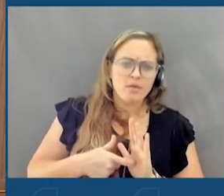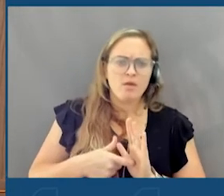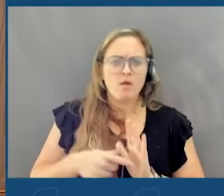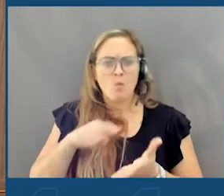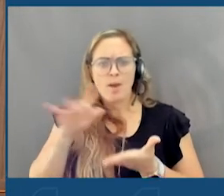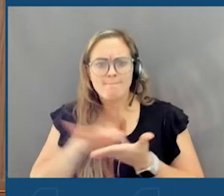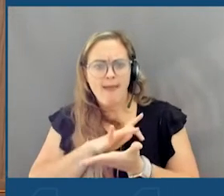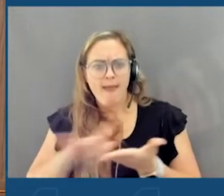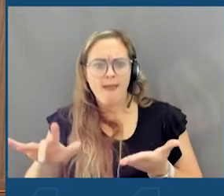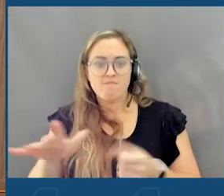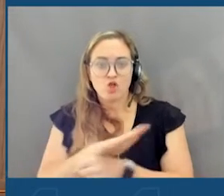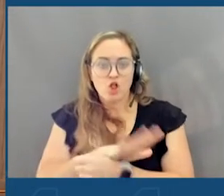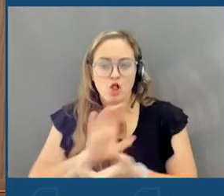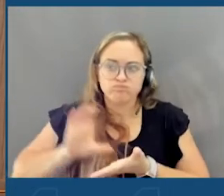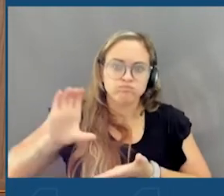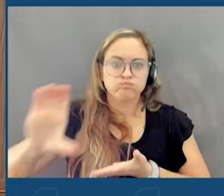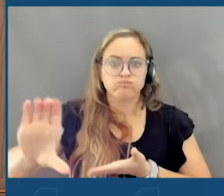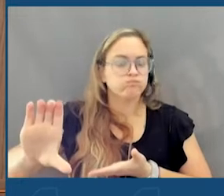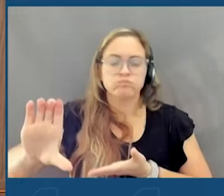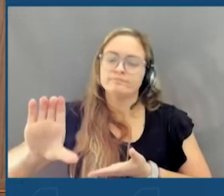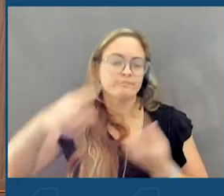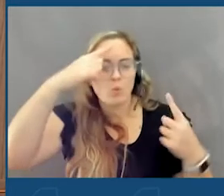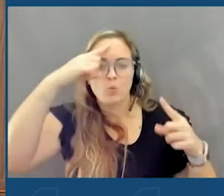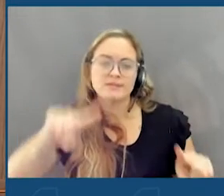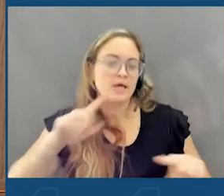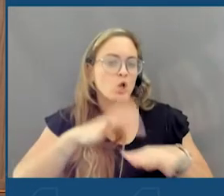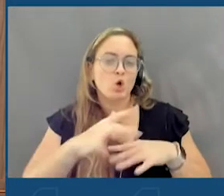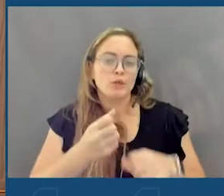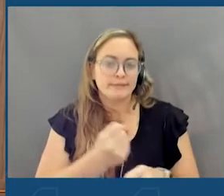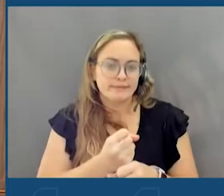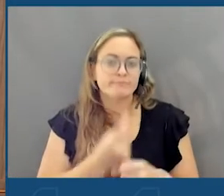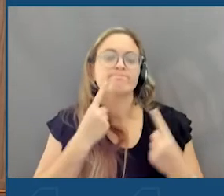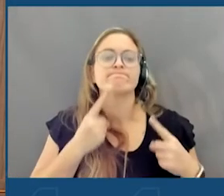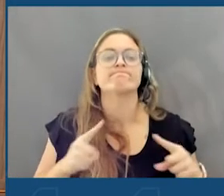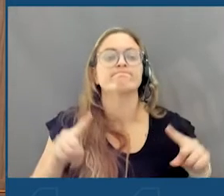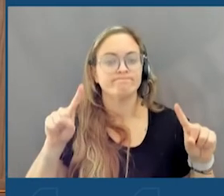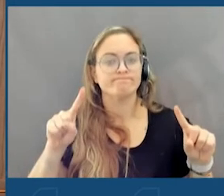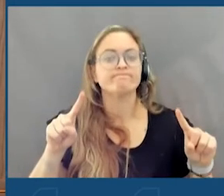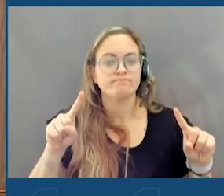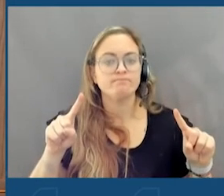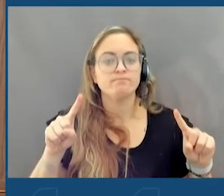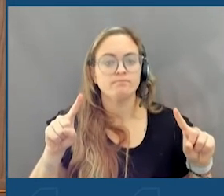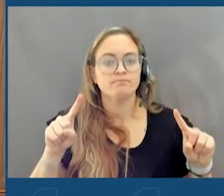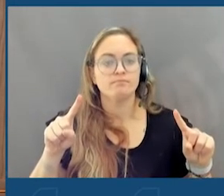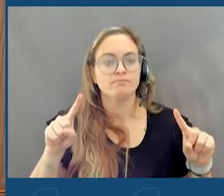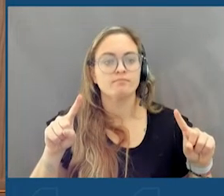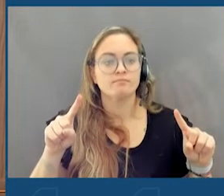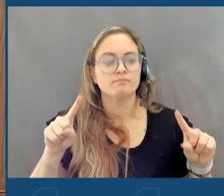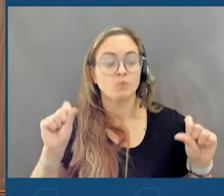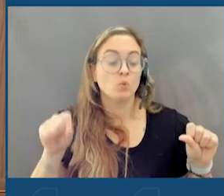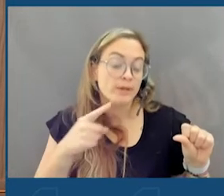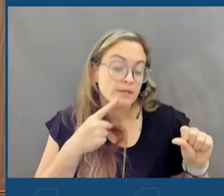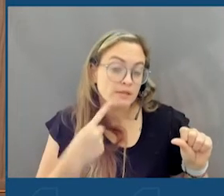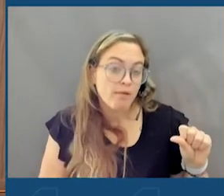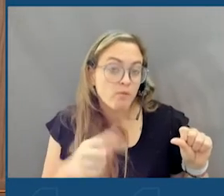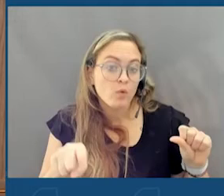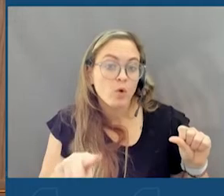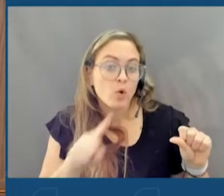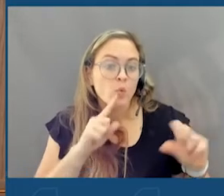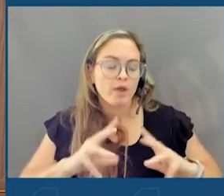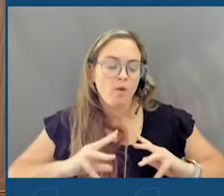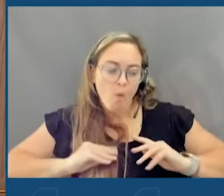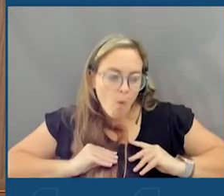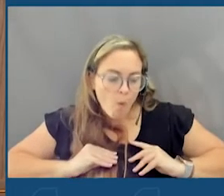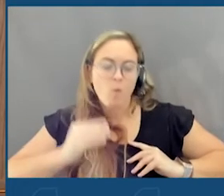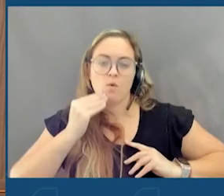off. We settled earlier this year, and finally we came we can say we own